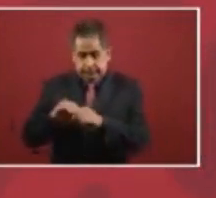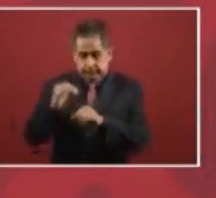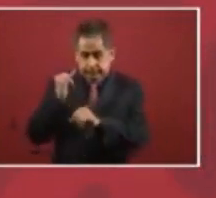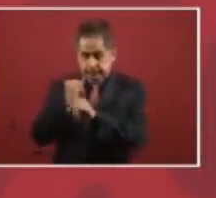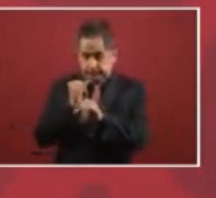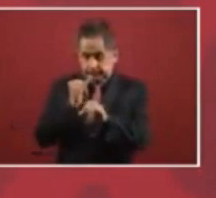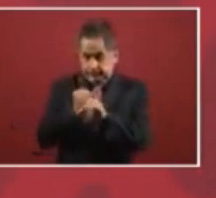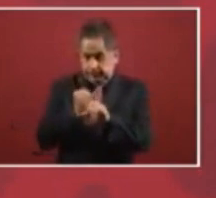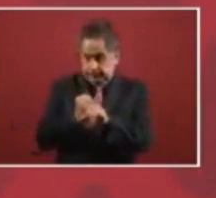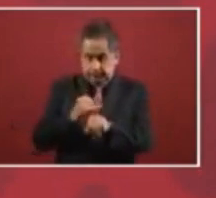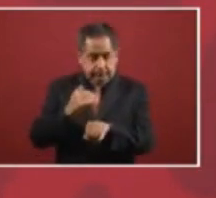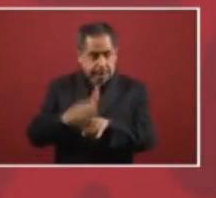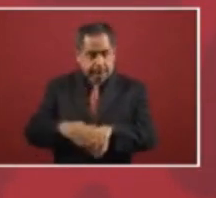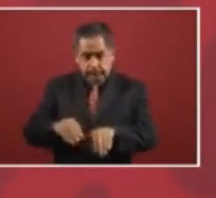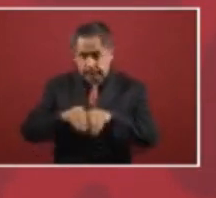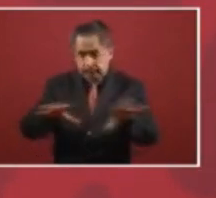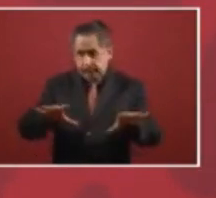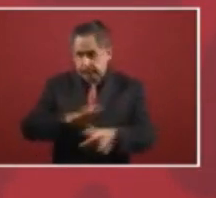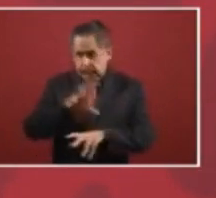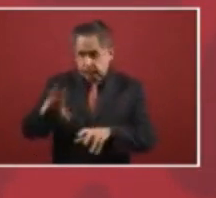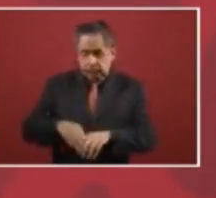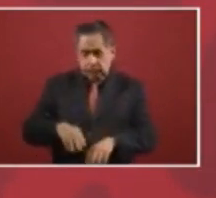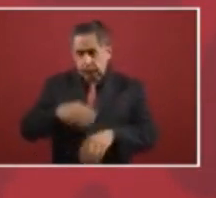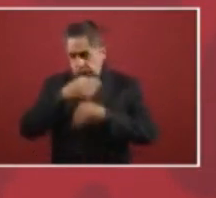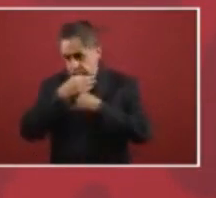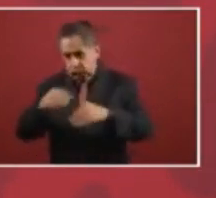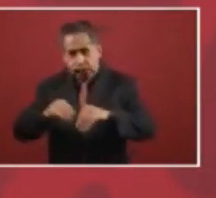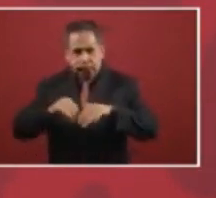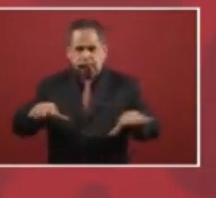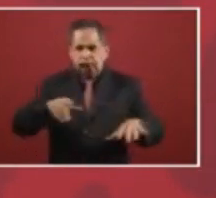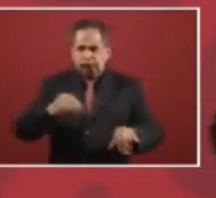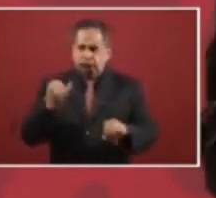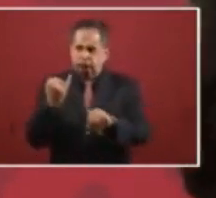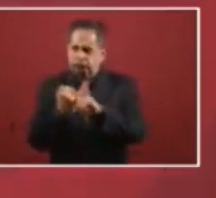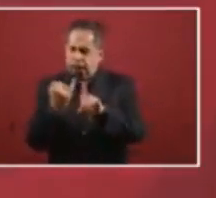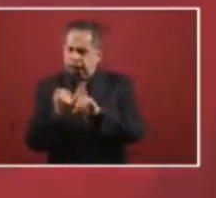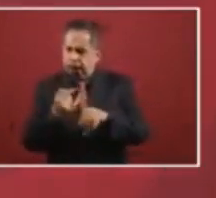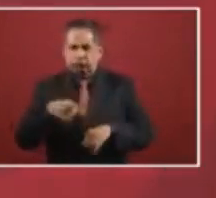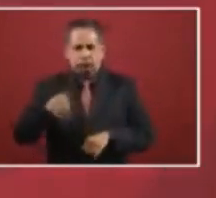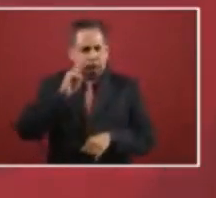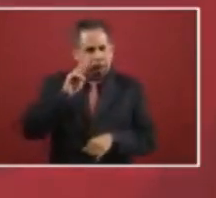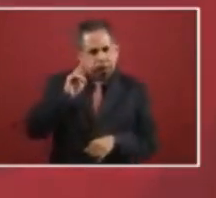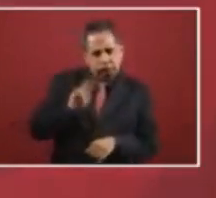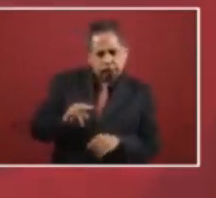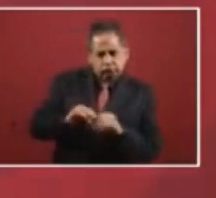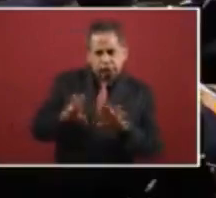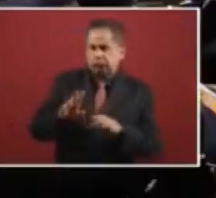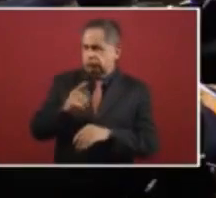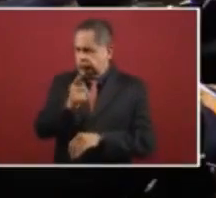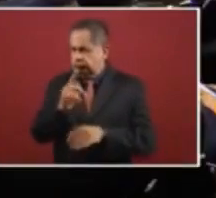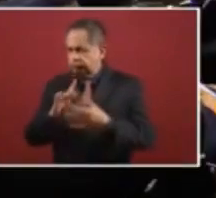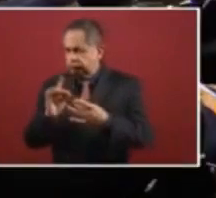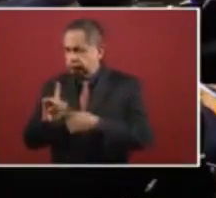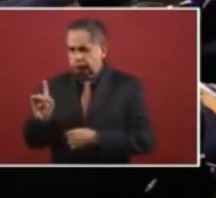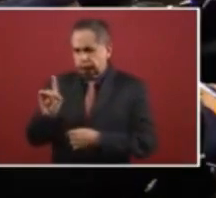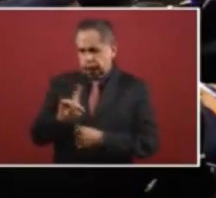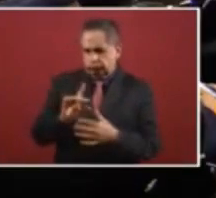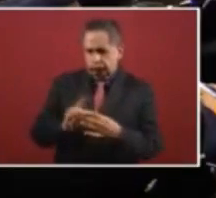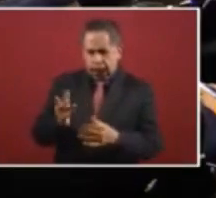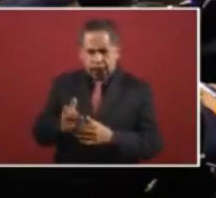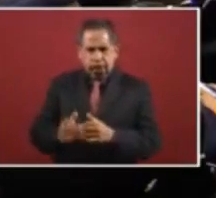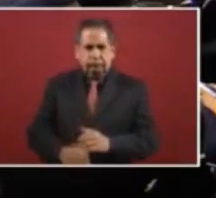in the internet, the web, all the information, so that you will have all the